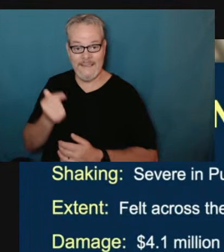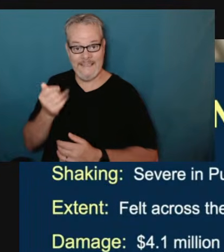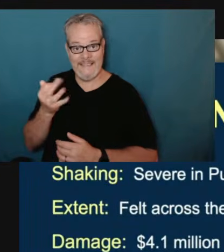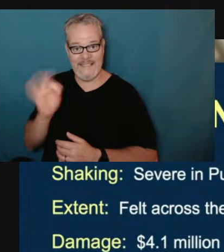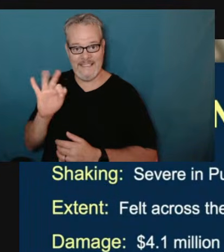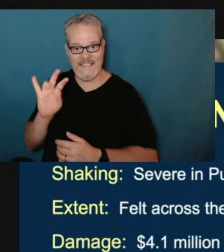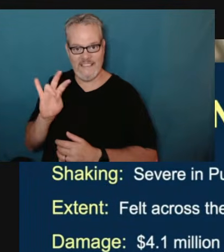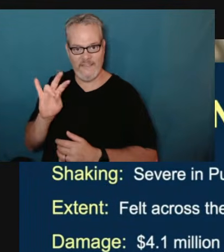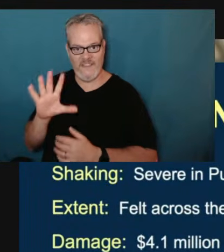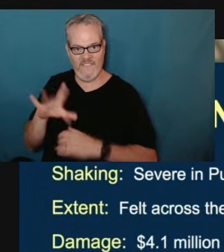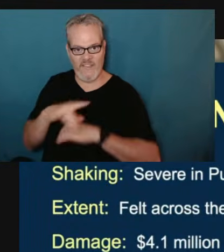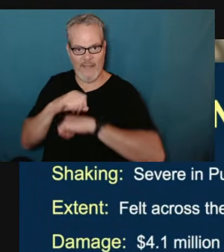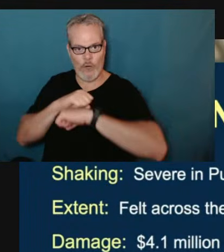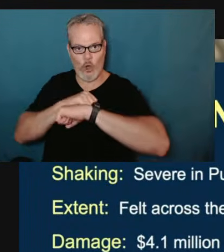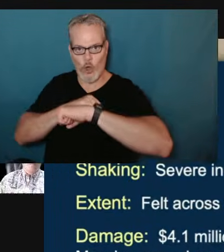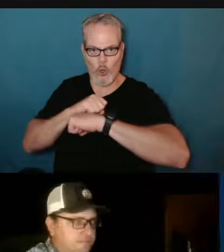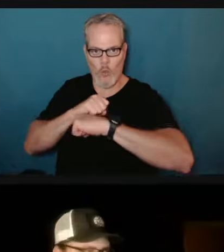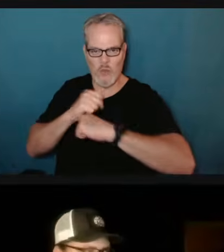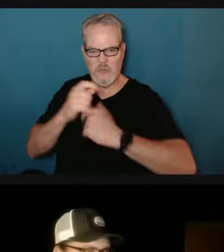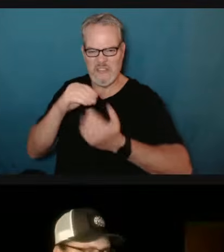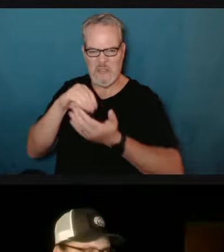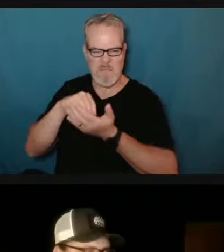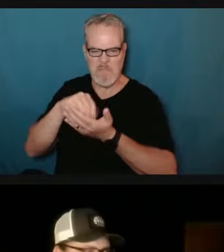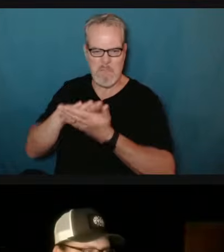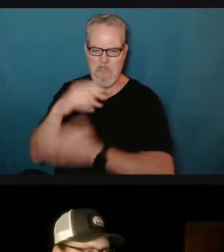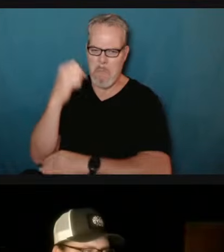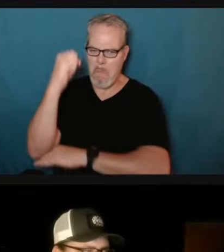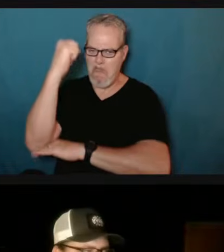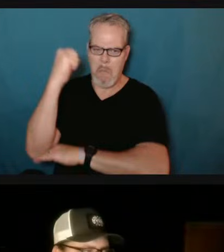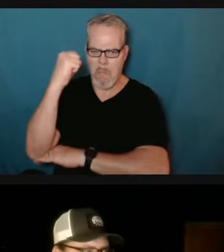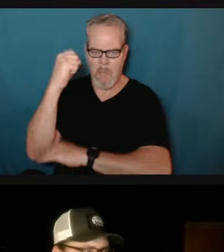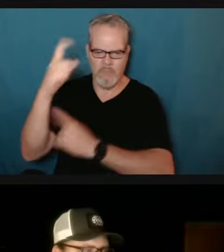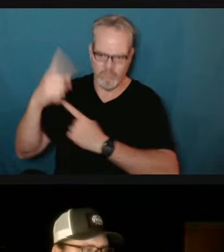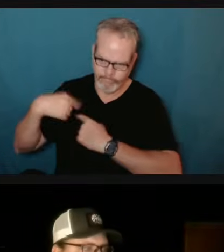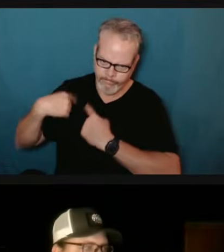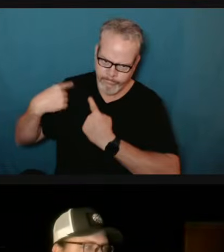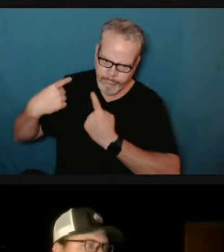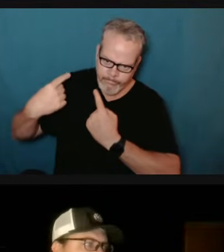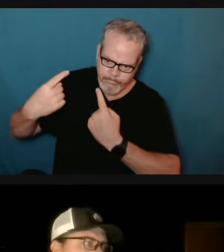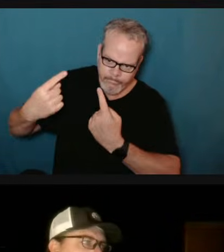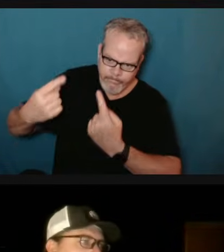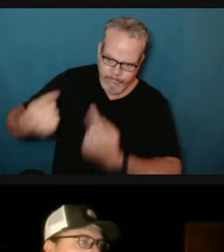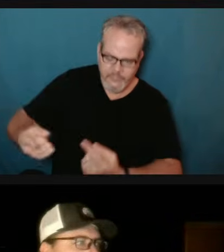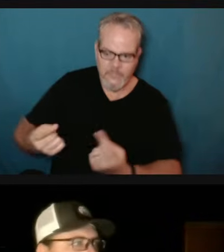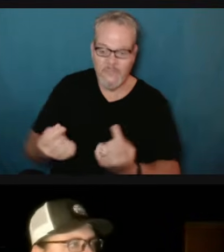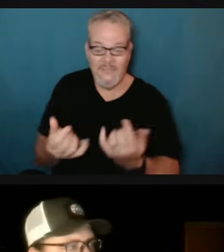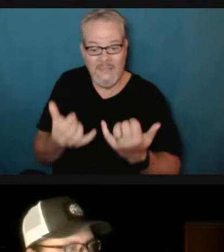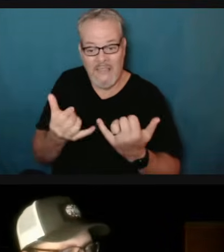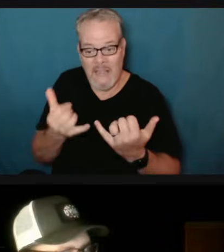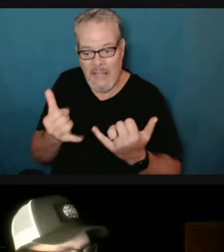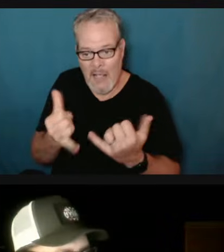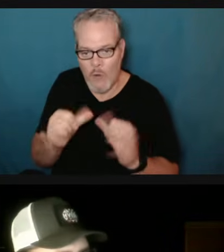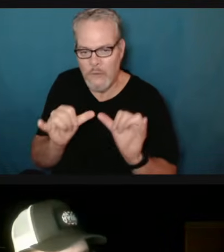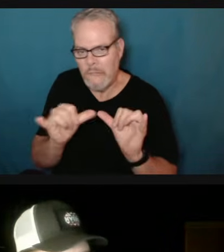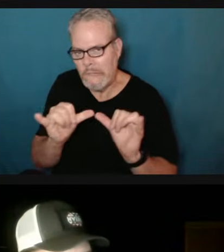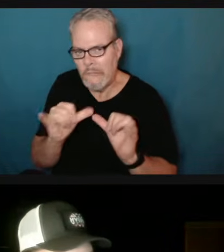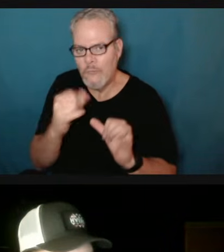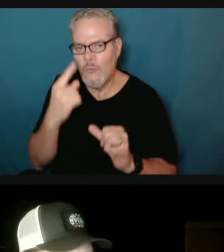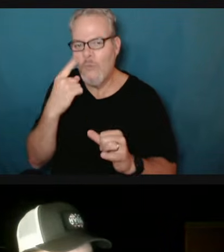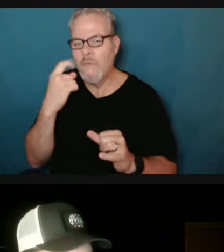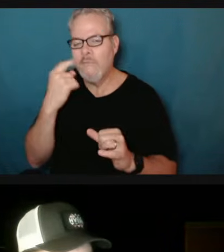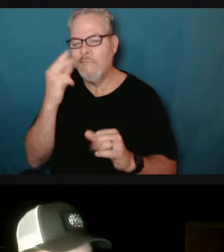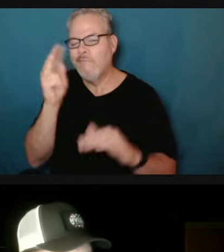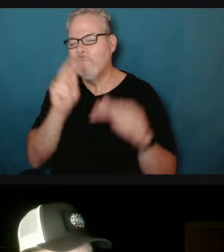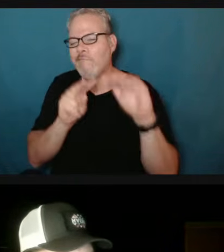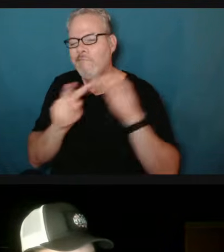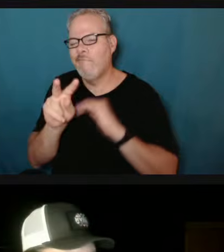recorded in Hawaii since Western records have been kept. The current magnitude is estimated at 7.7, and that's what you see